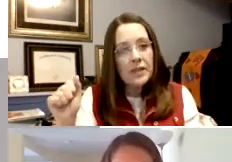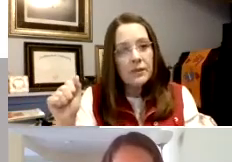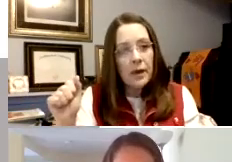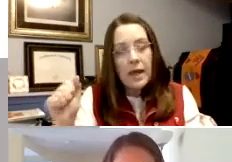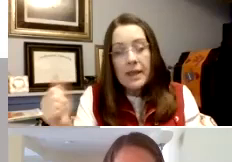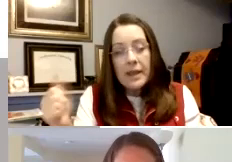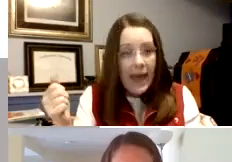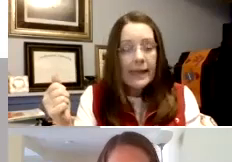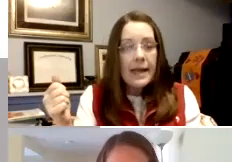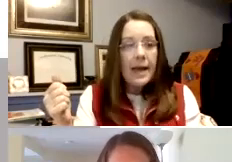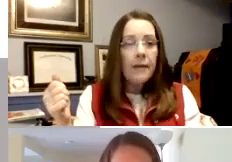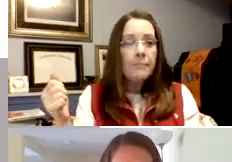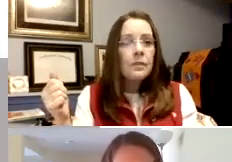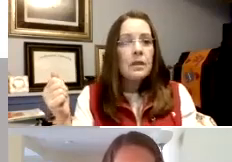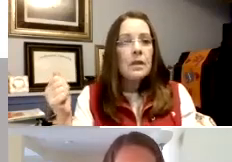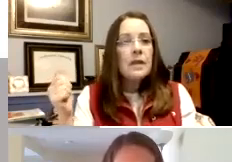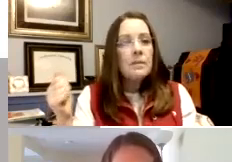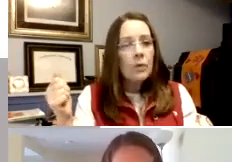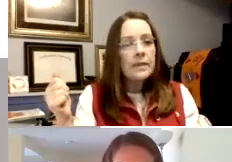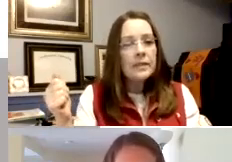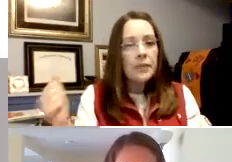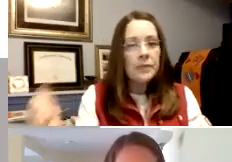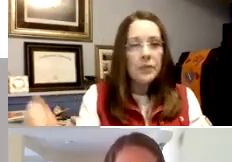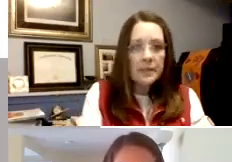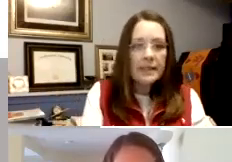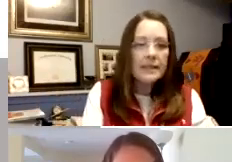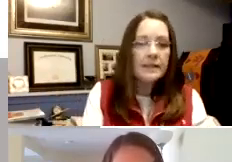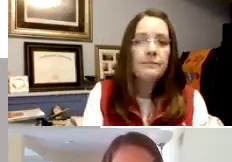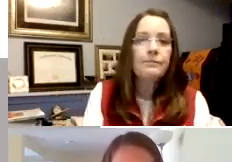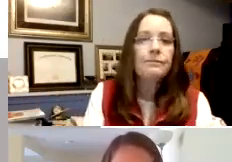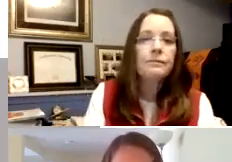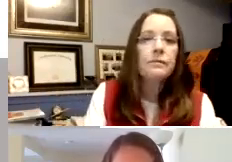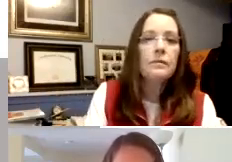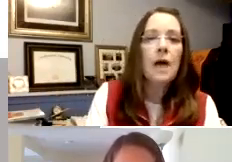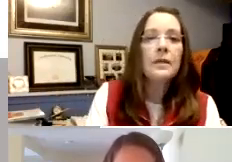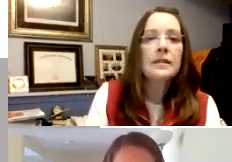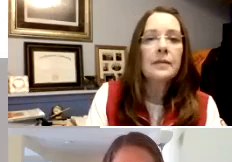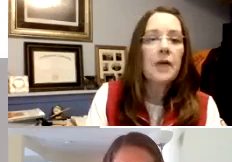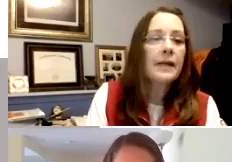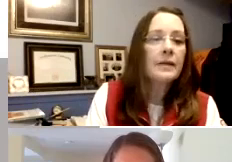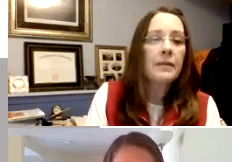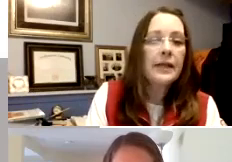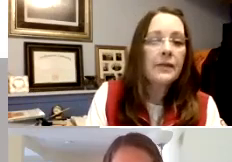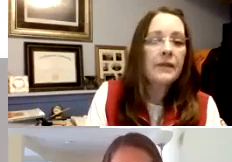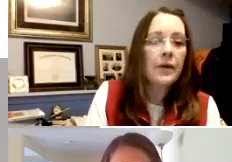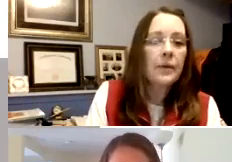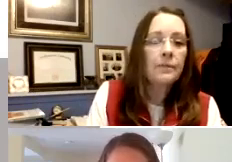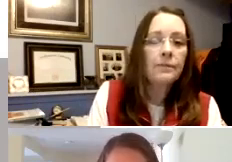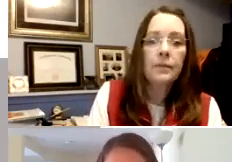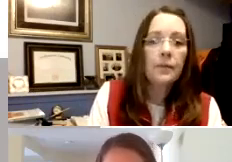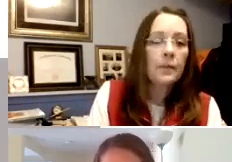reach for the bat, in the most extreme circumstances. I'm going to stop talking. I'm going to play you a